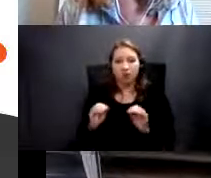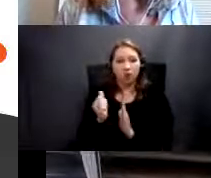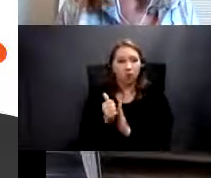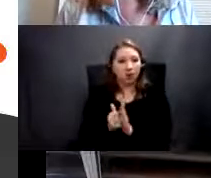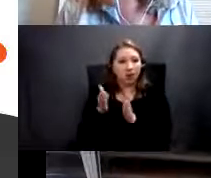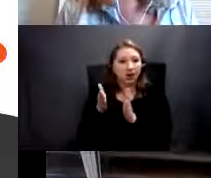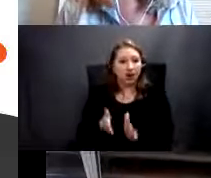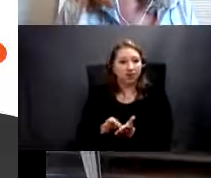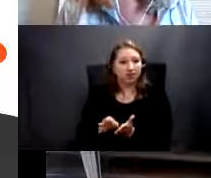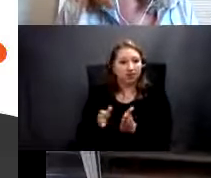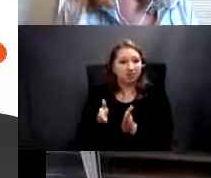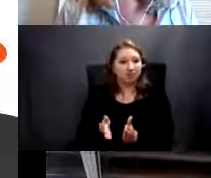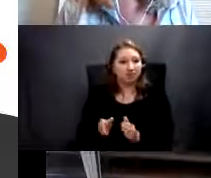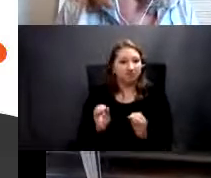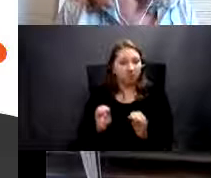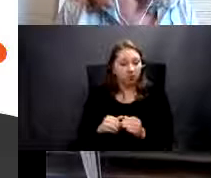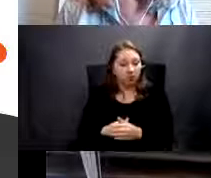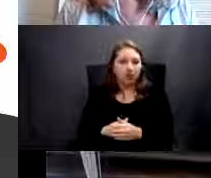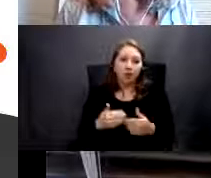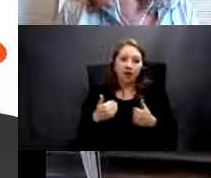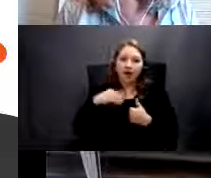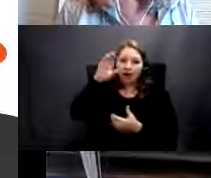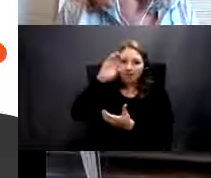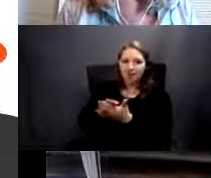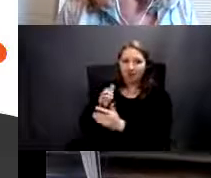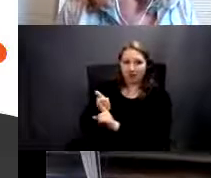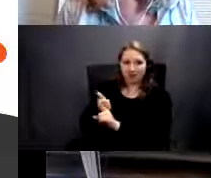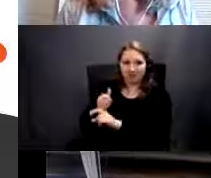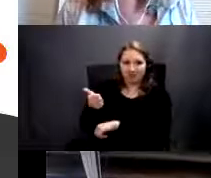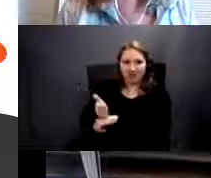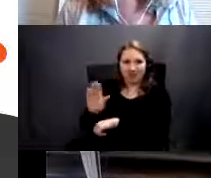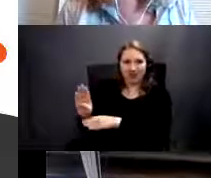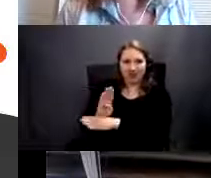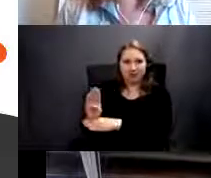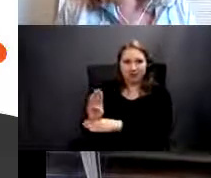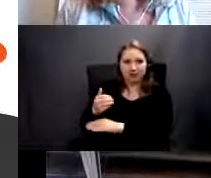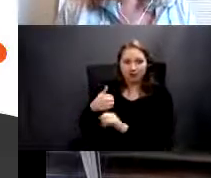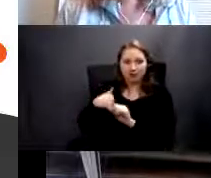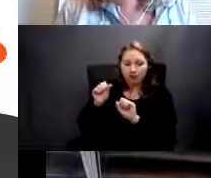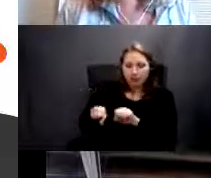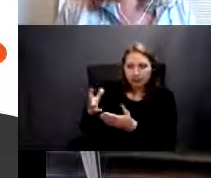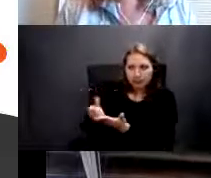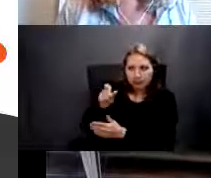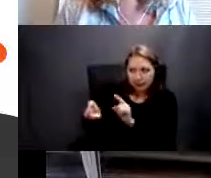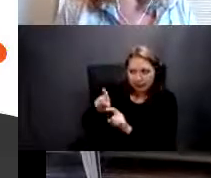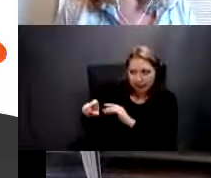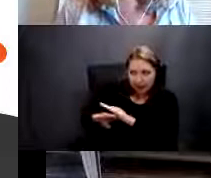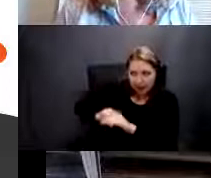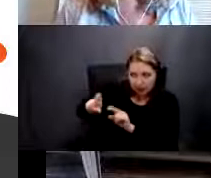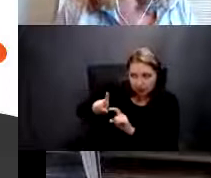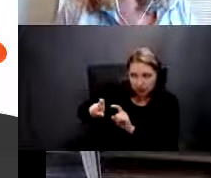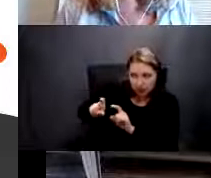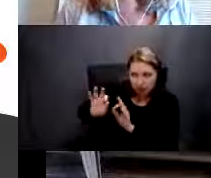with, but I also have a husband that has a business. So I was able to ask him some of the basic questions. And so I had